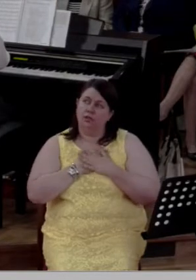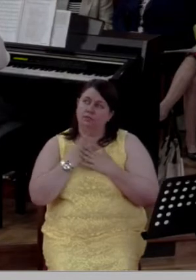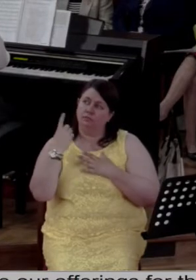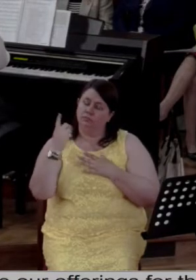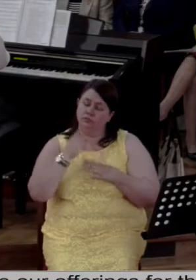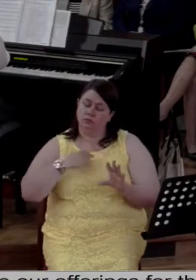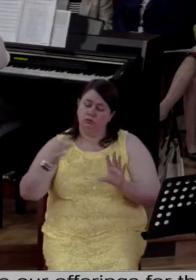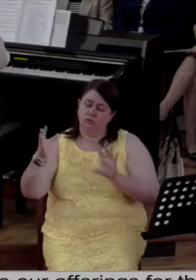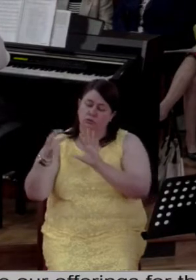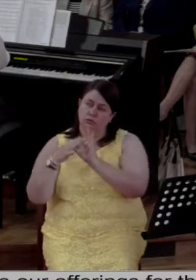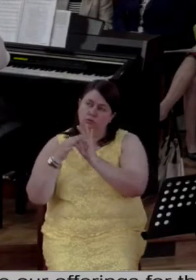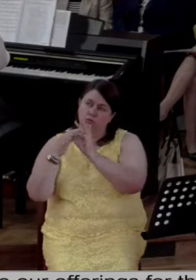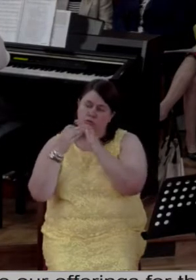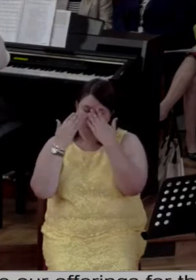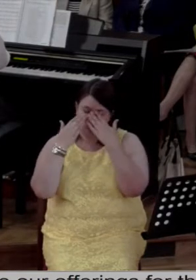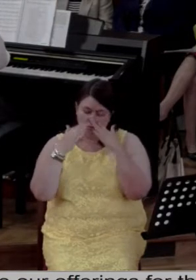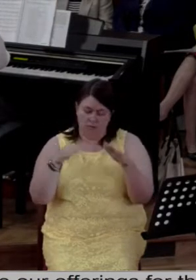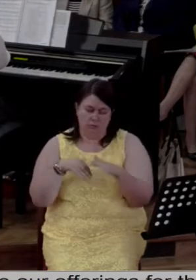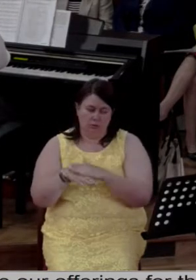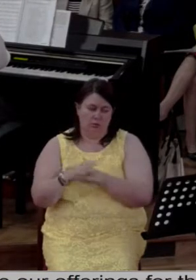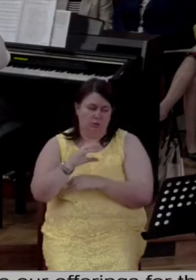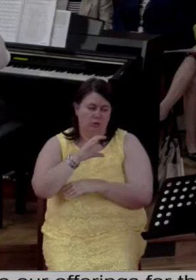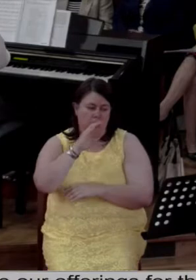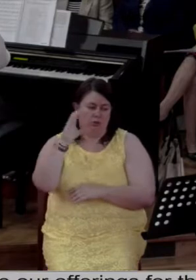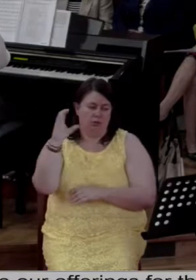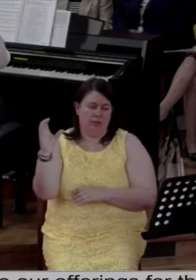worship through Christ our Lord.